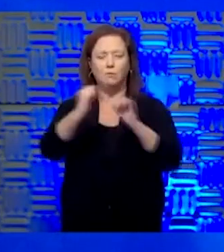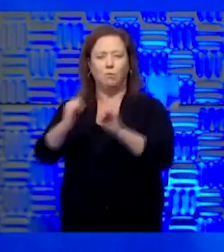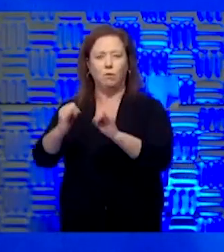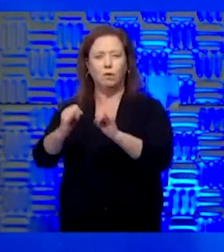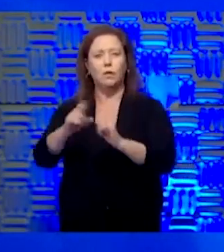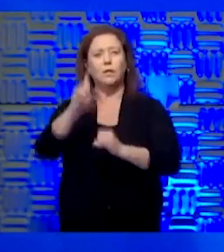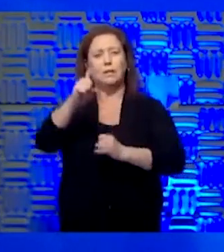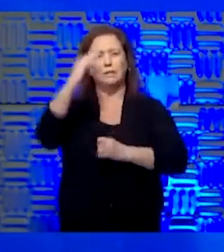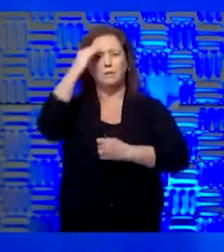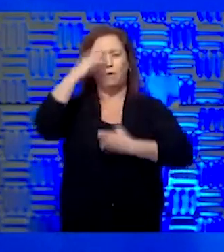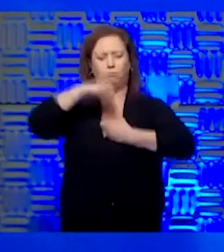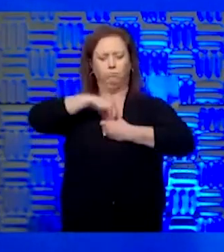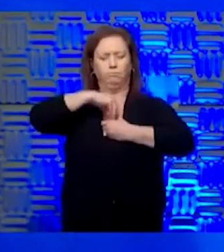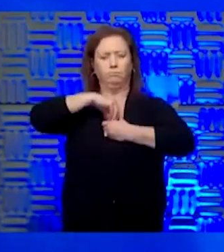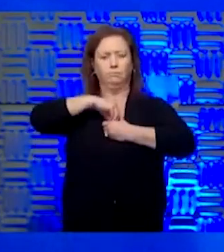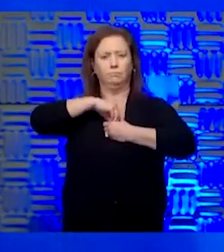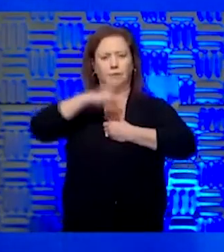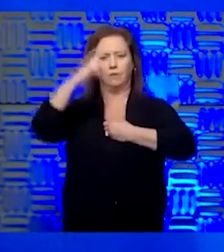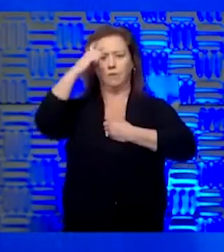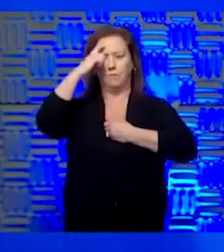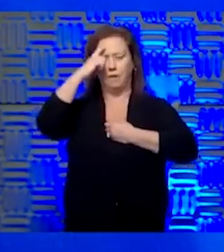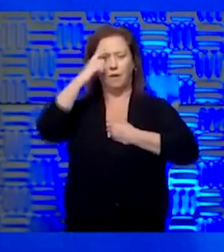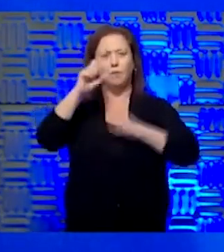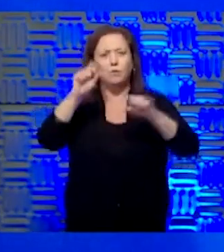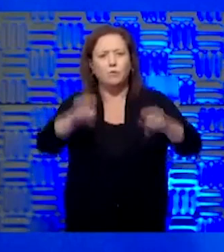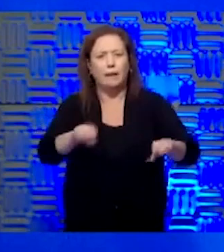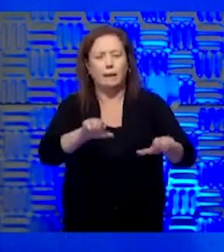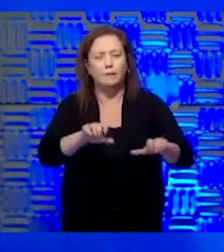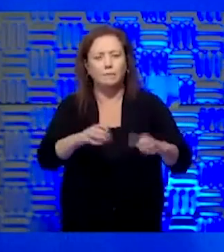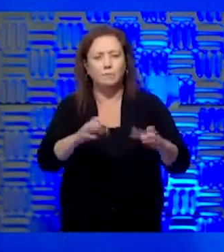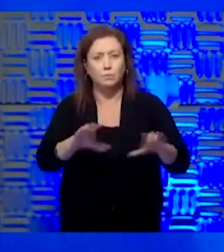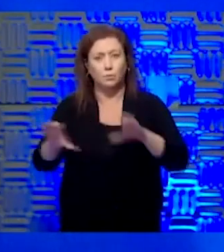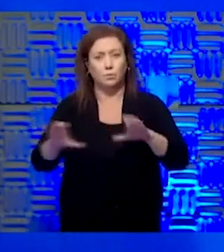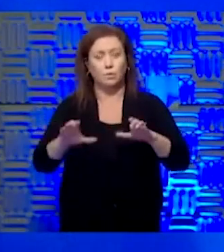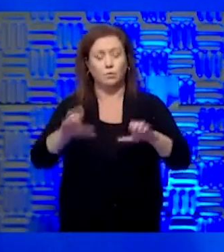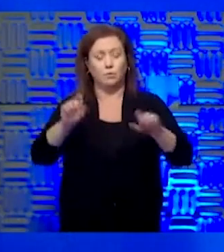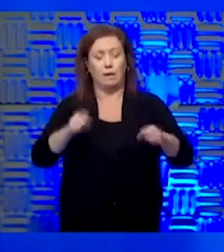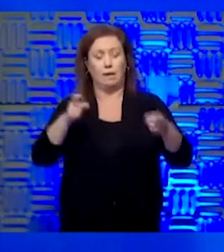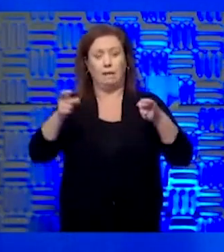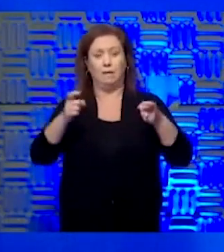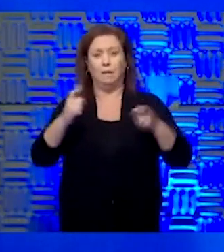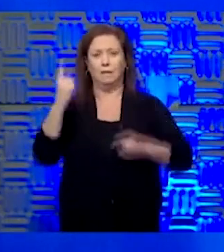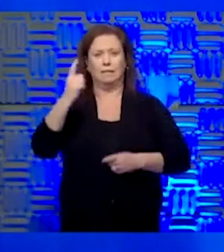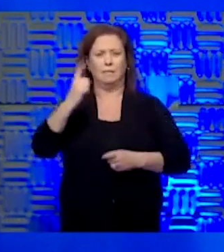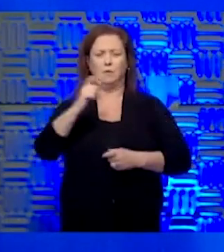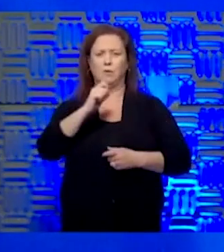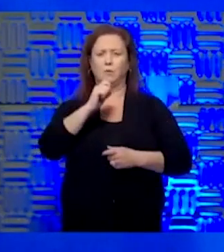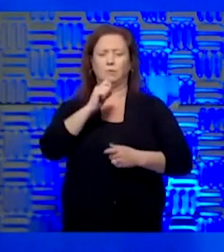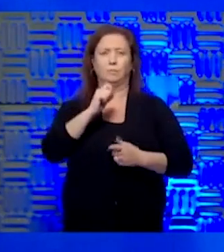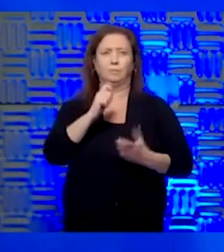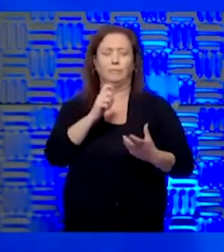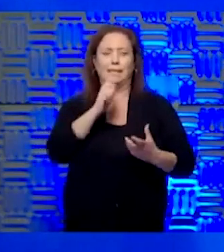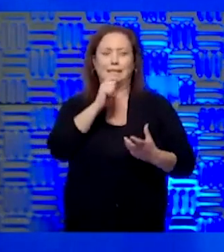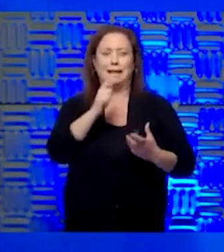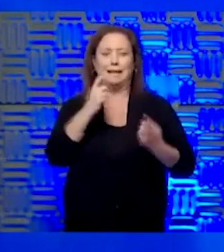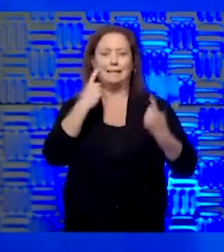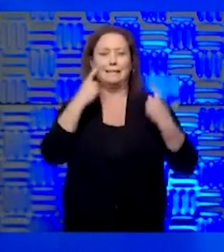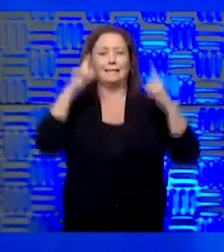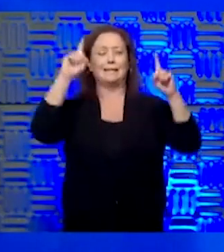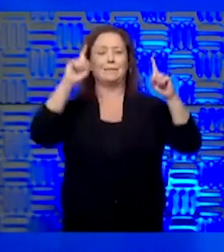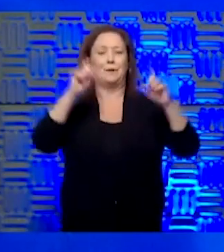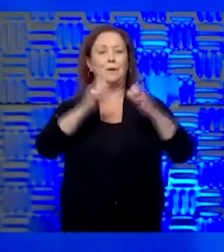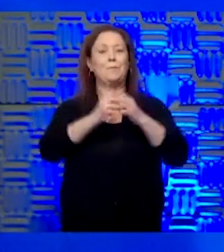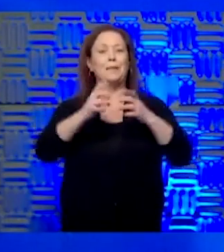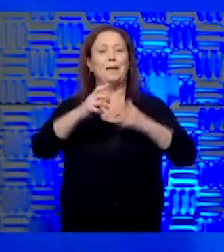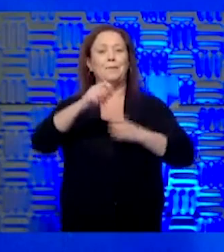to know who you are and who you can really be. So that for someone who just doesn't do well without social contact, you